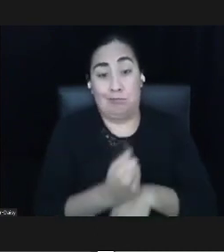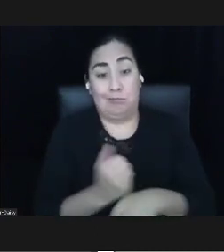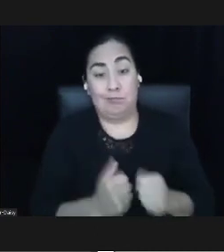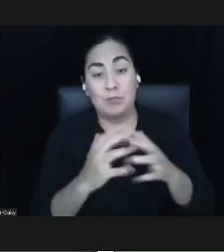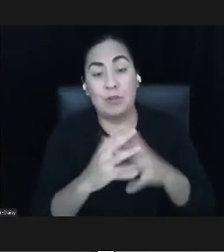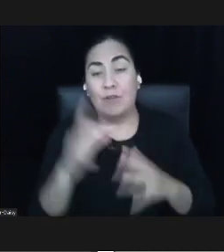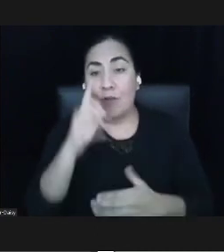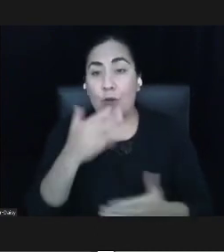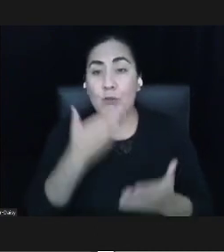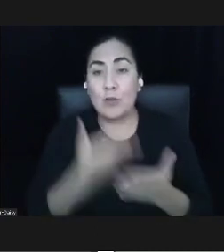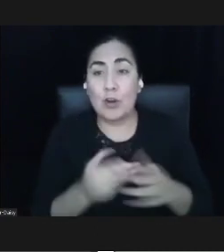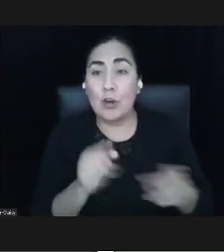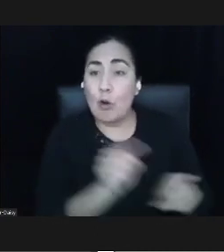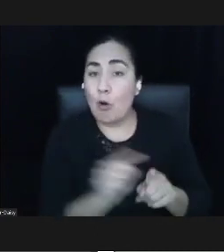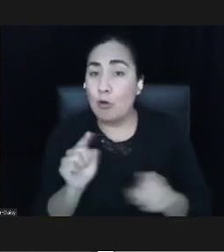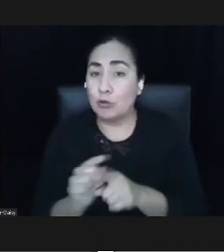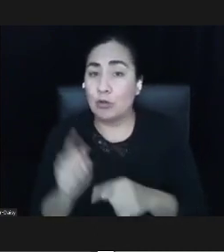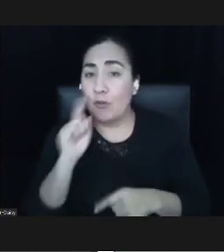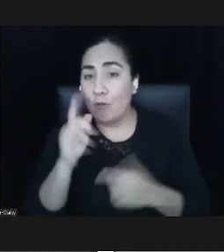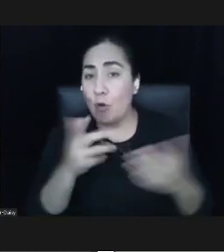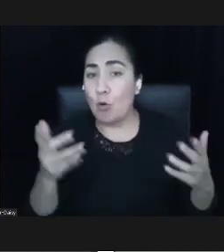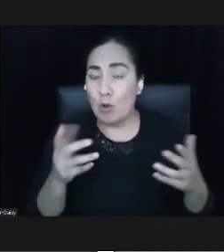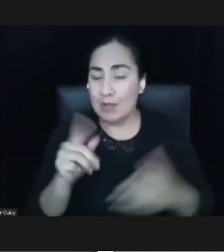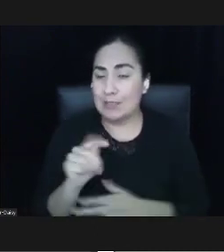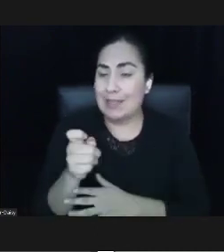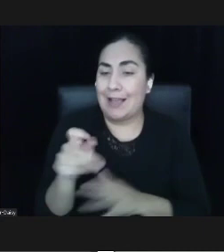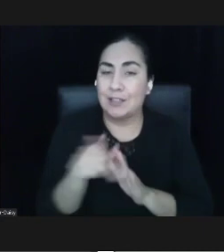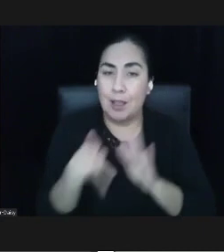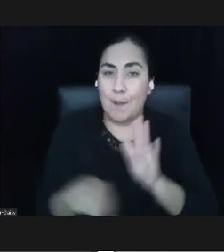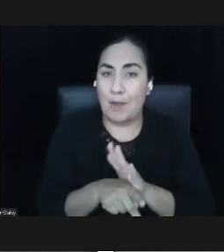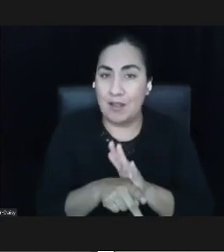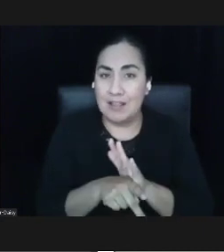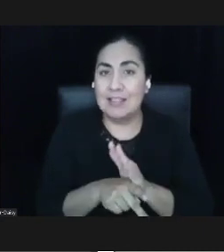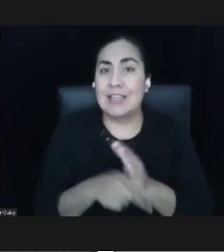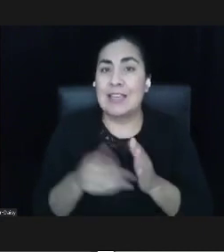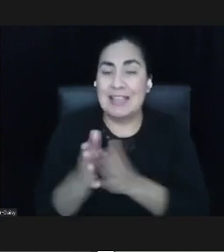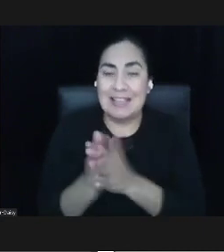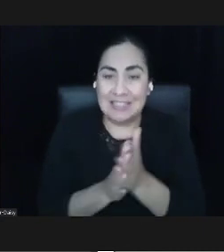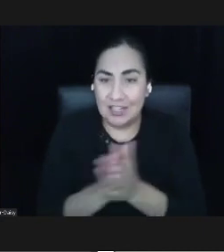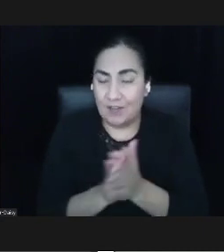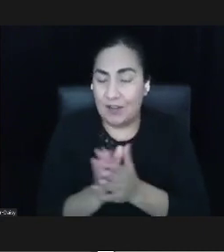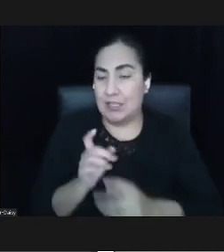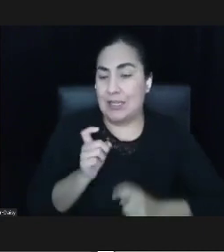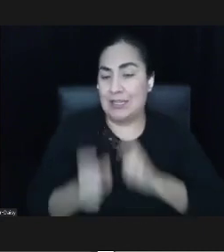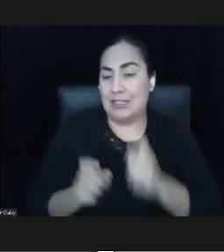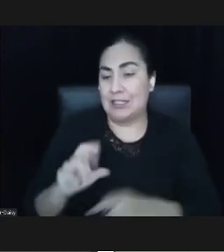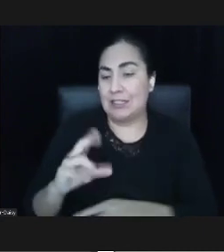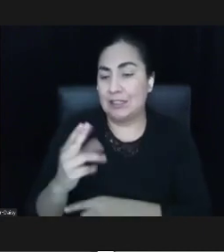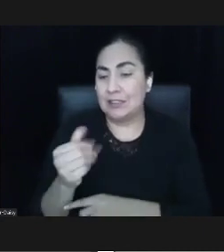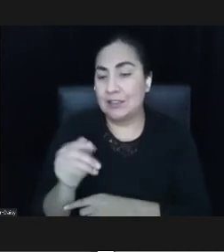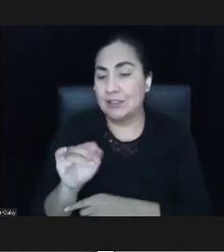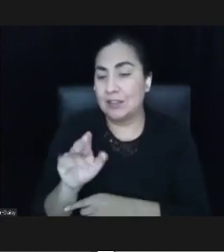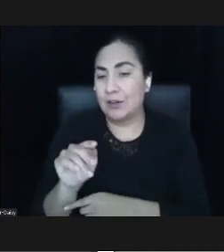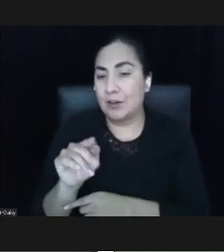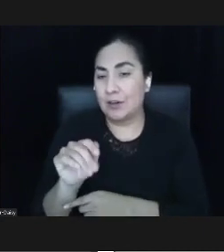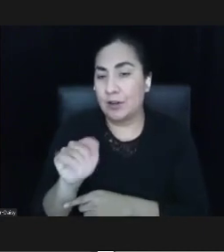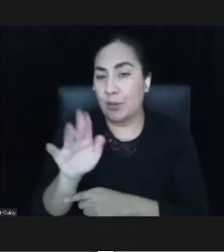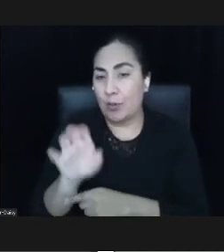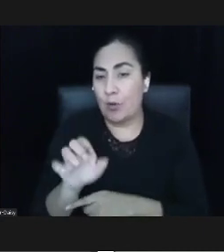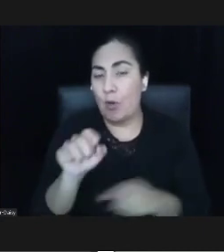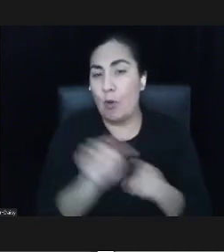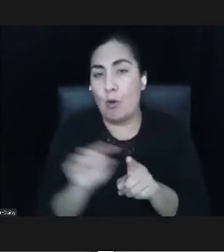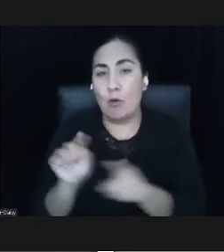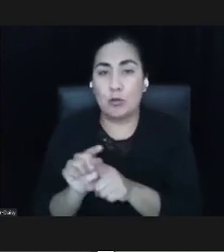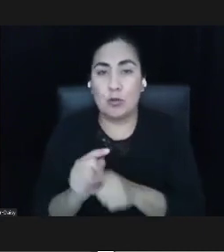regulated philanthropic activities and incentivized charitable giving. These laws created a distinct non-profit sector